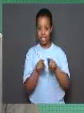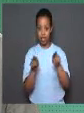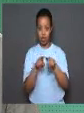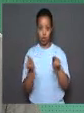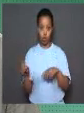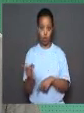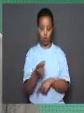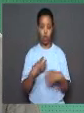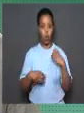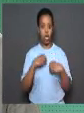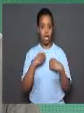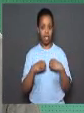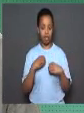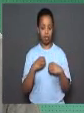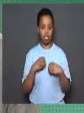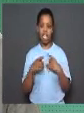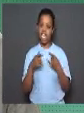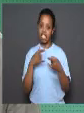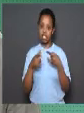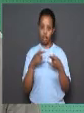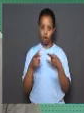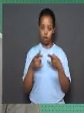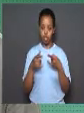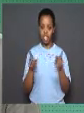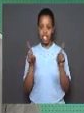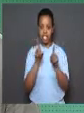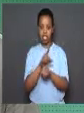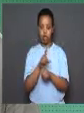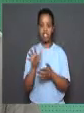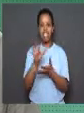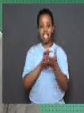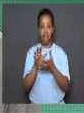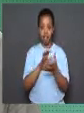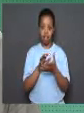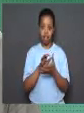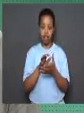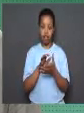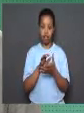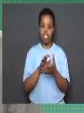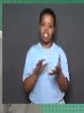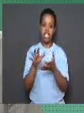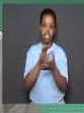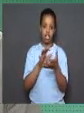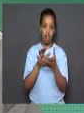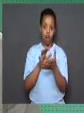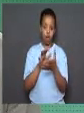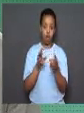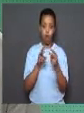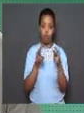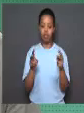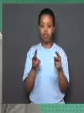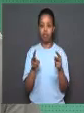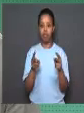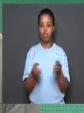of organisms of a species are crossbred, the hybrid has a greater